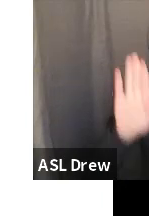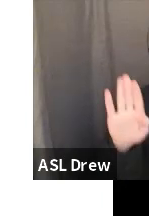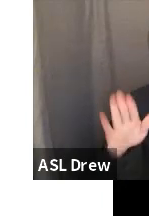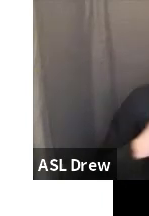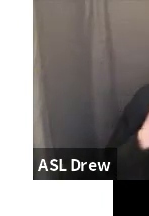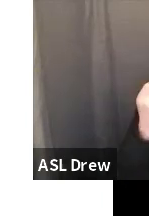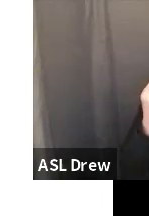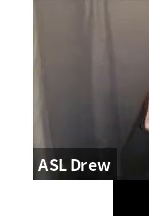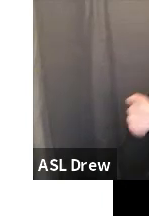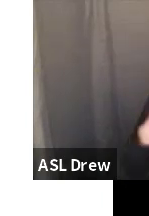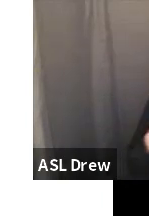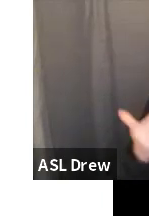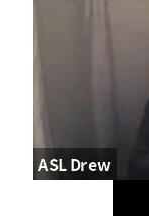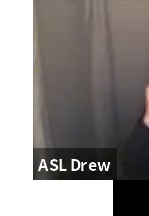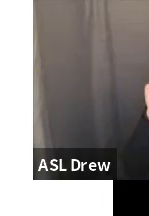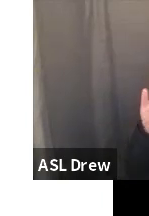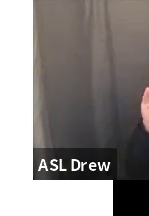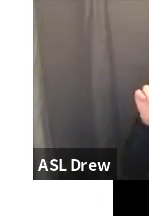experiment